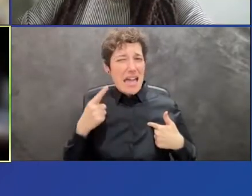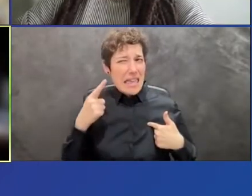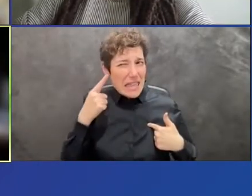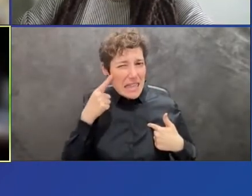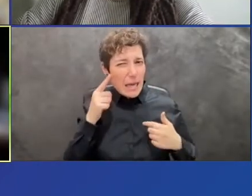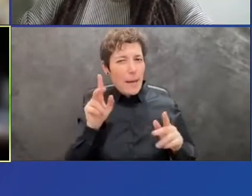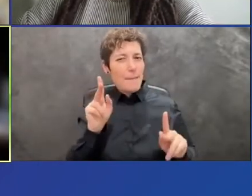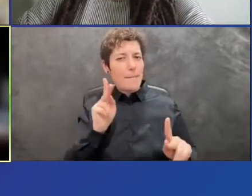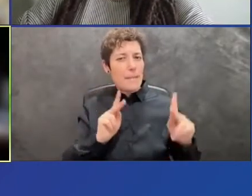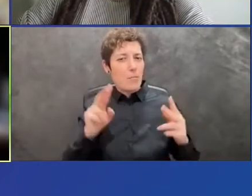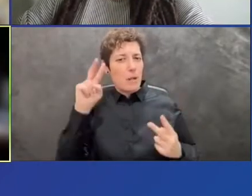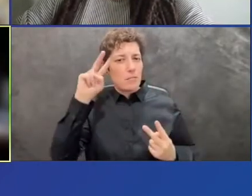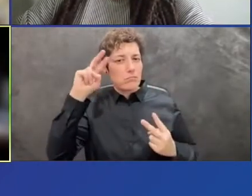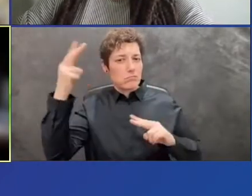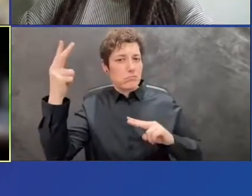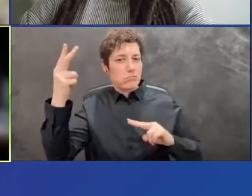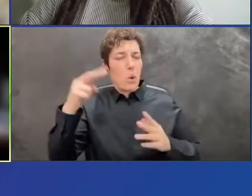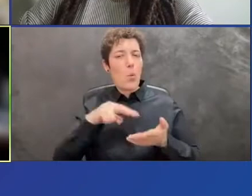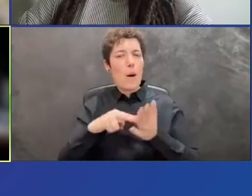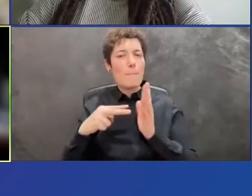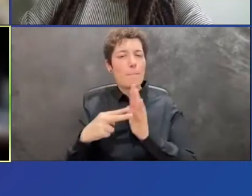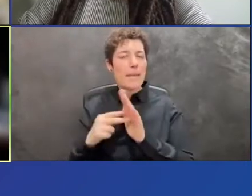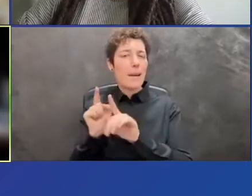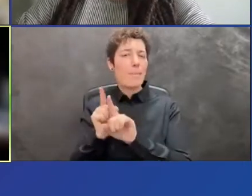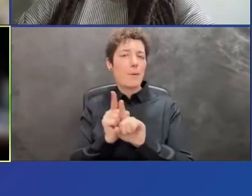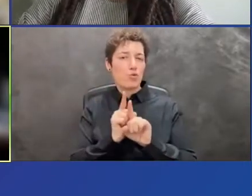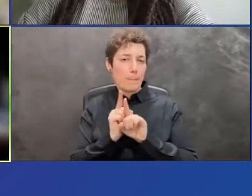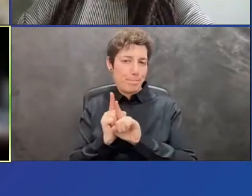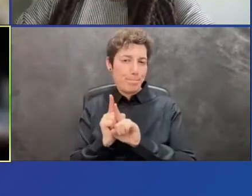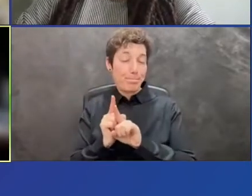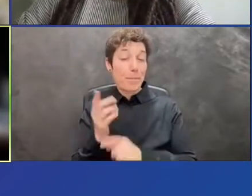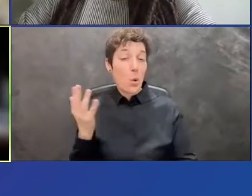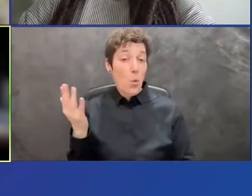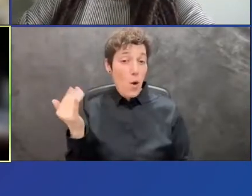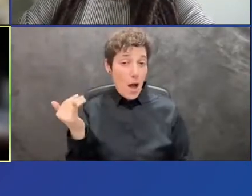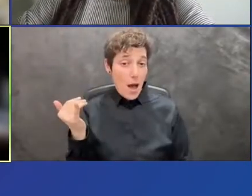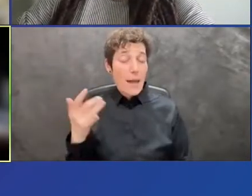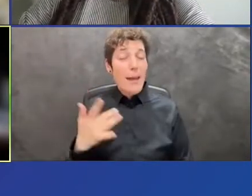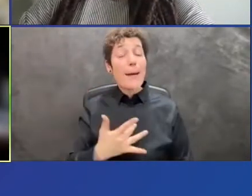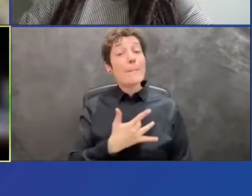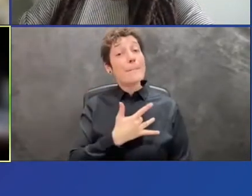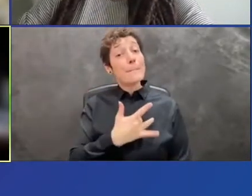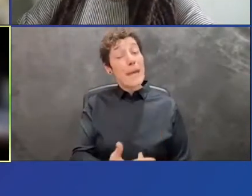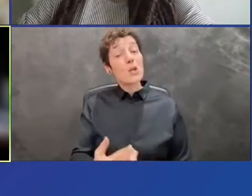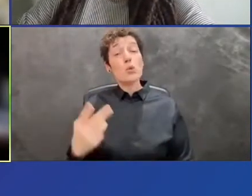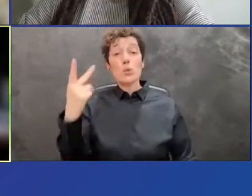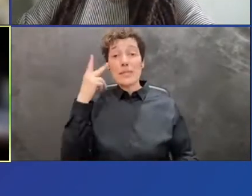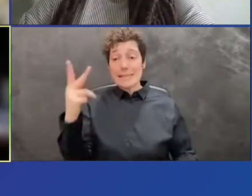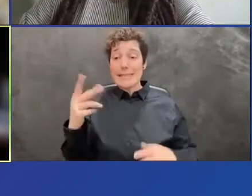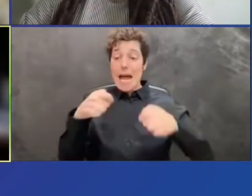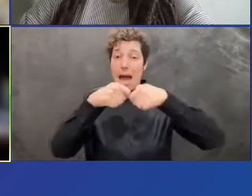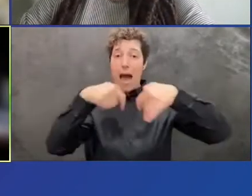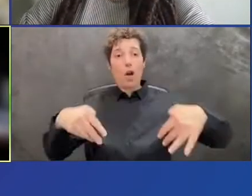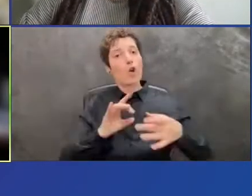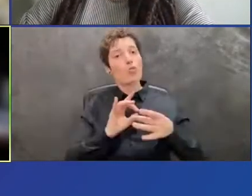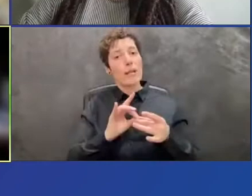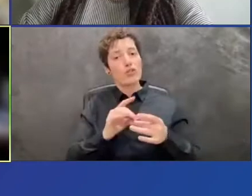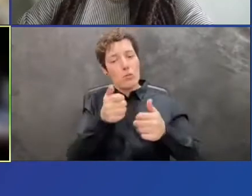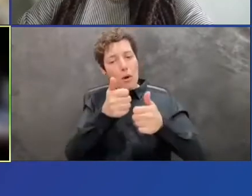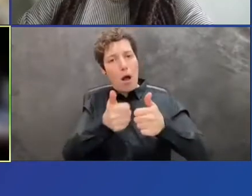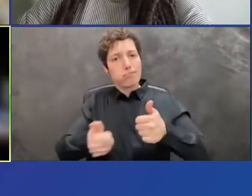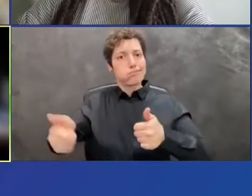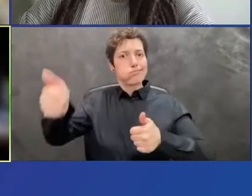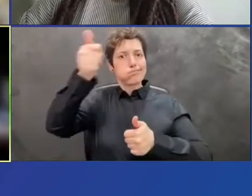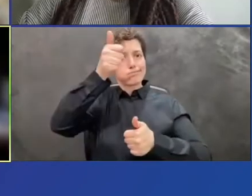this notion of mentorship is, in that they always see it as some hierarchical relationship between